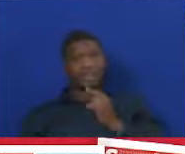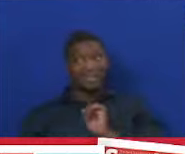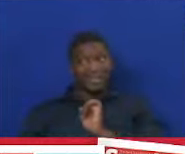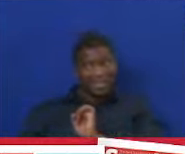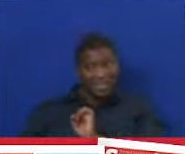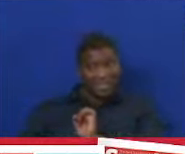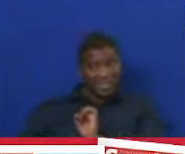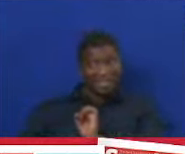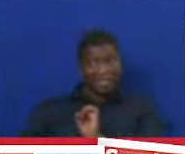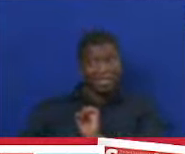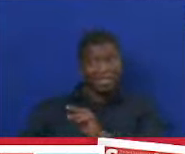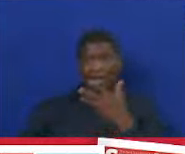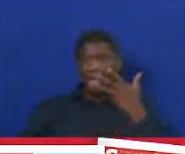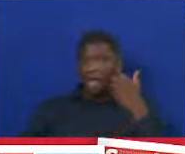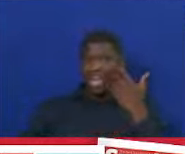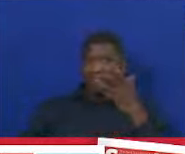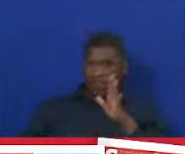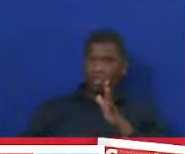to us.